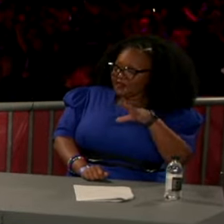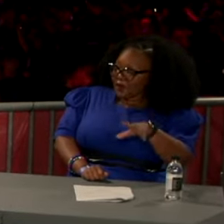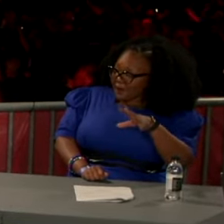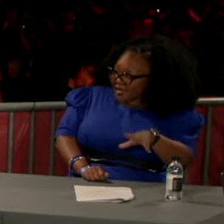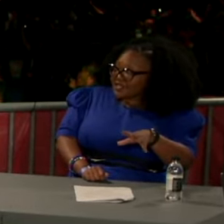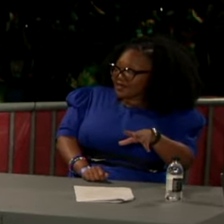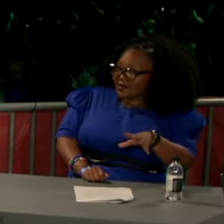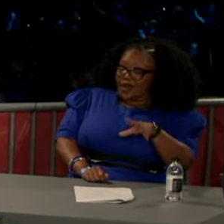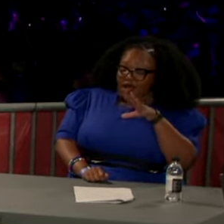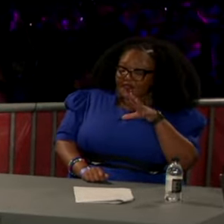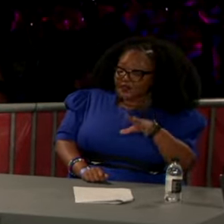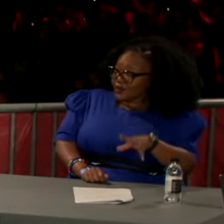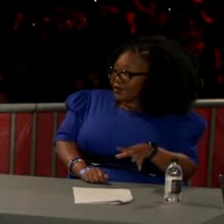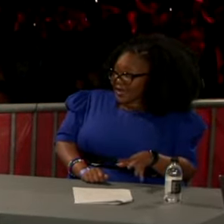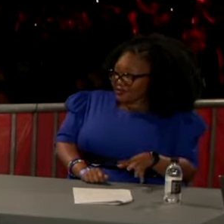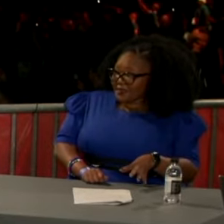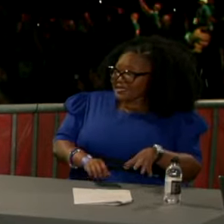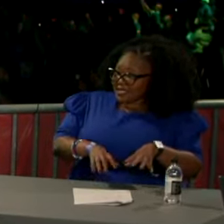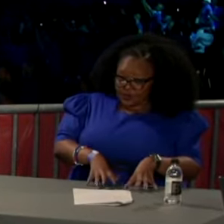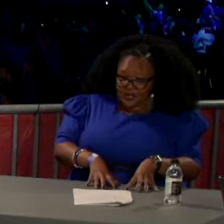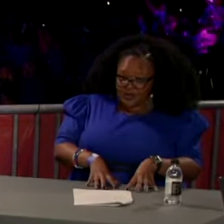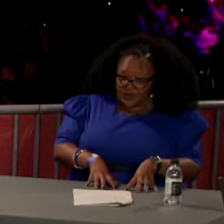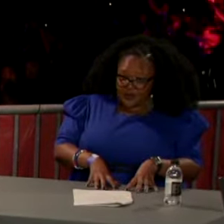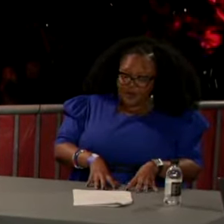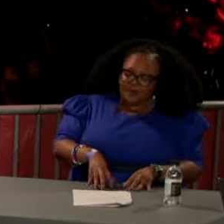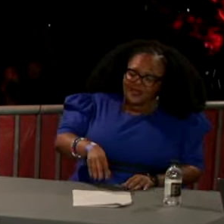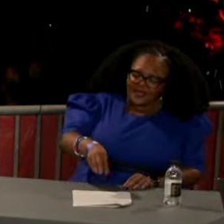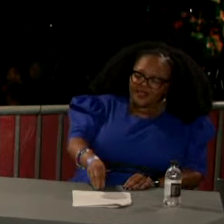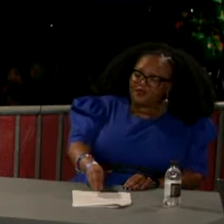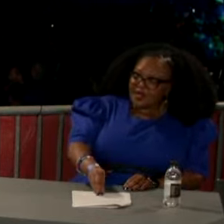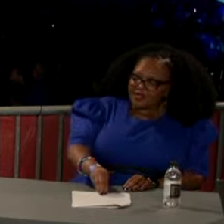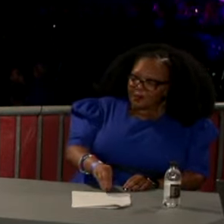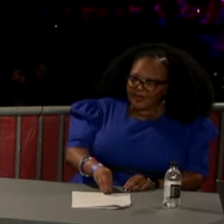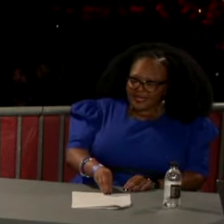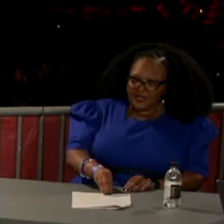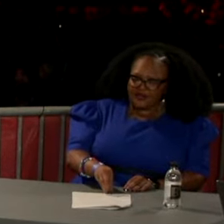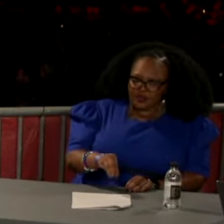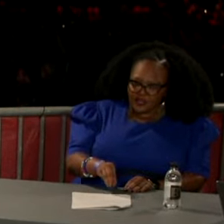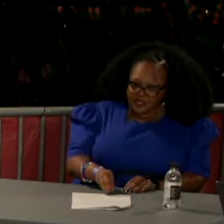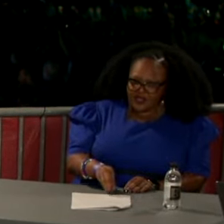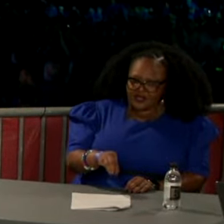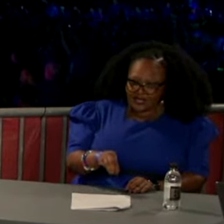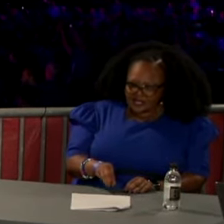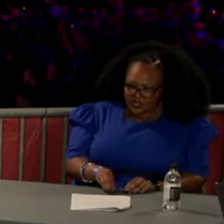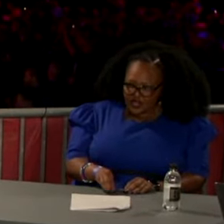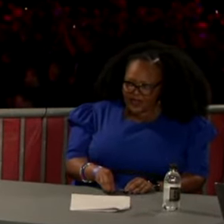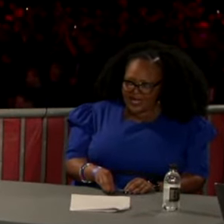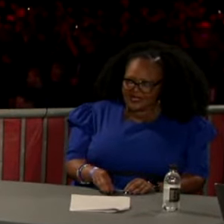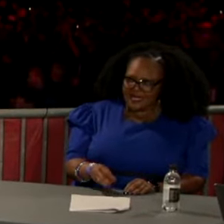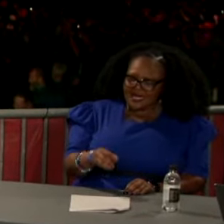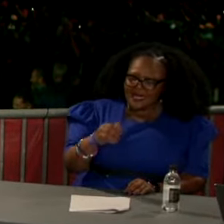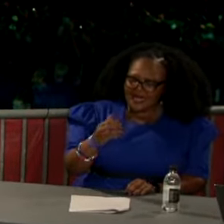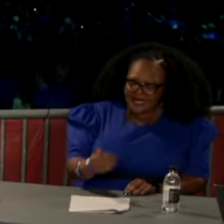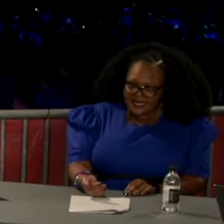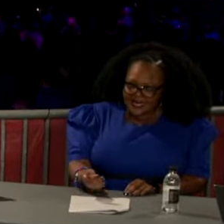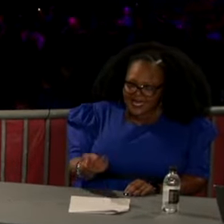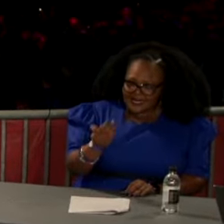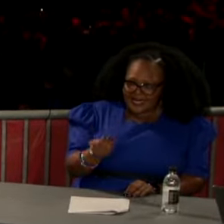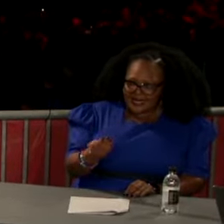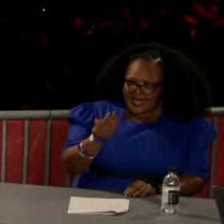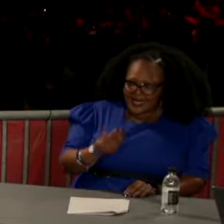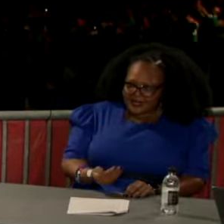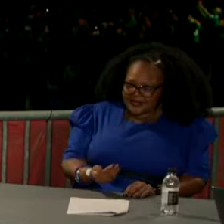a formation of a new government in 2024. If we are to believe the research that is showing us, that